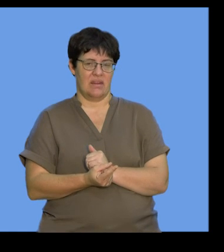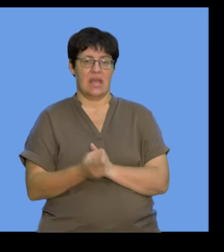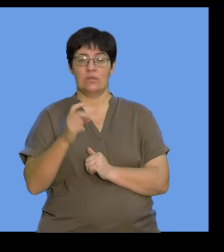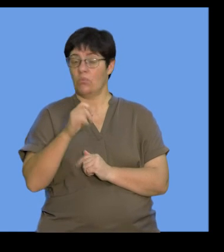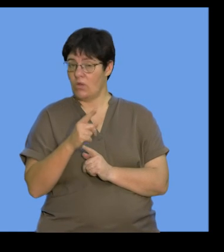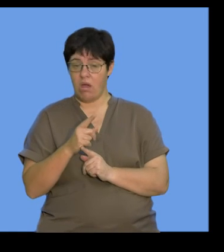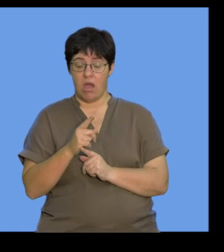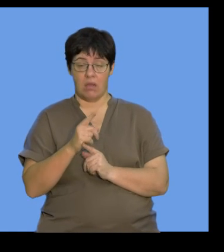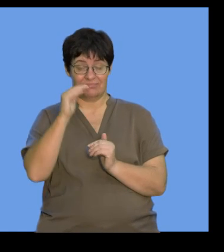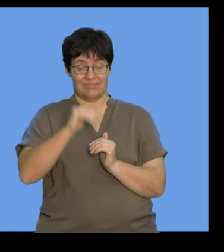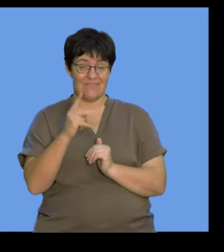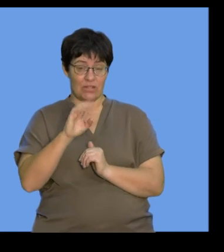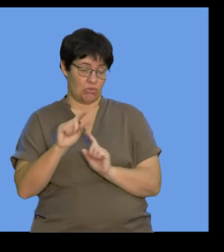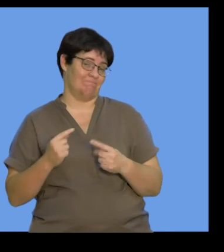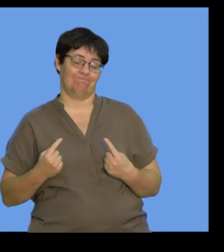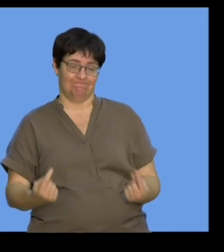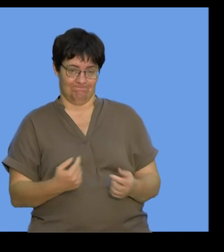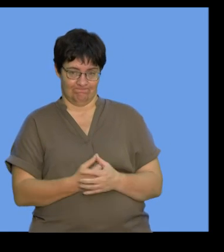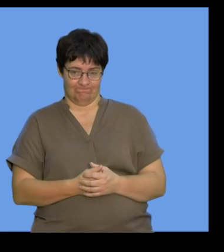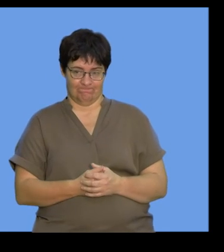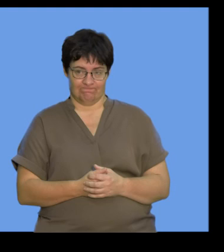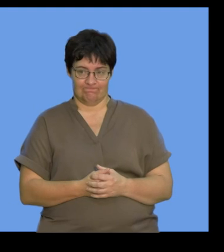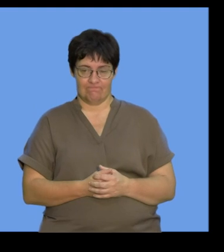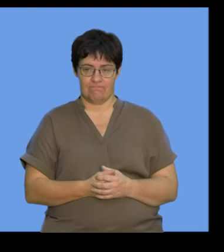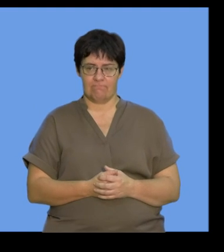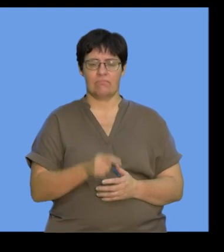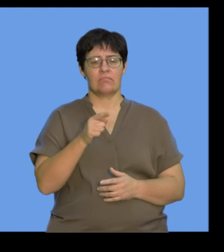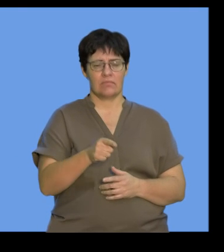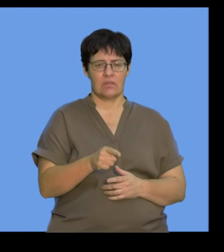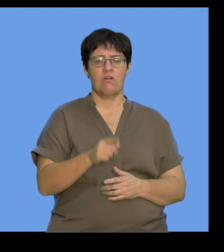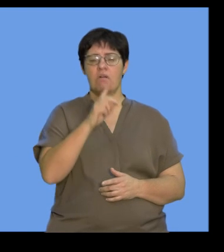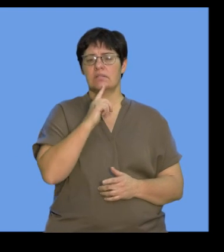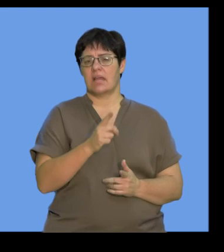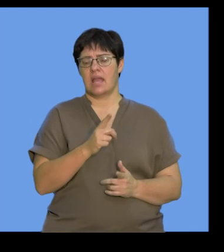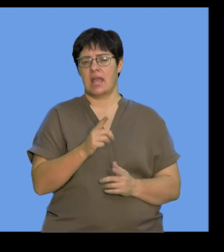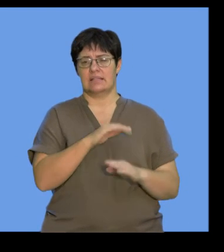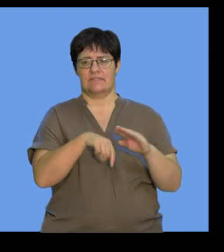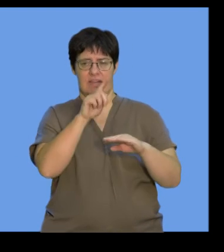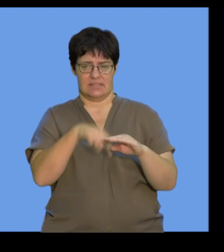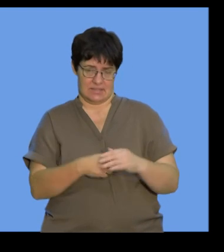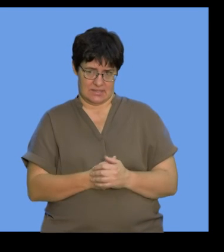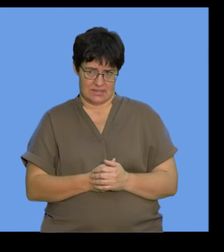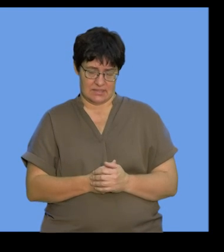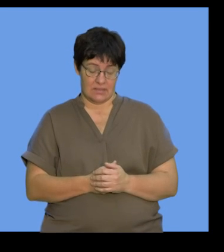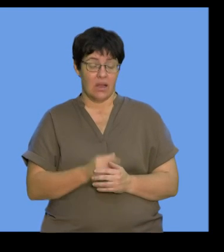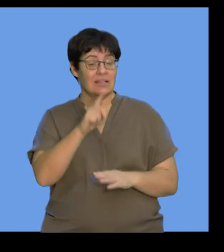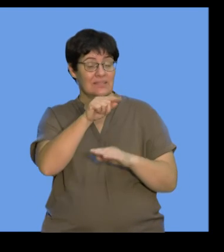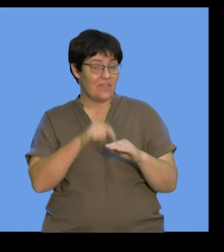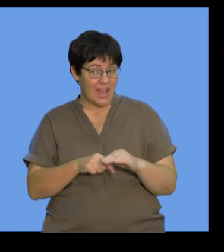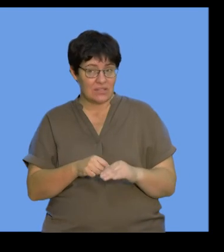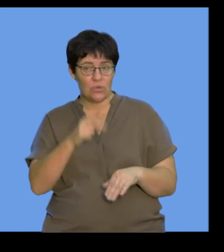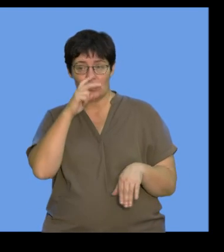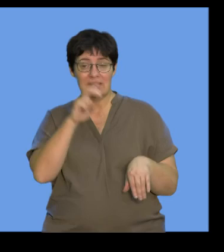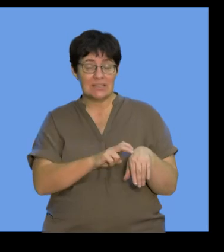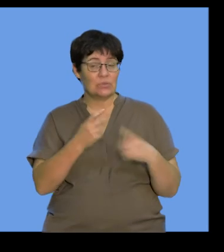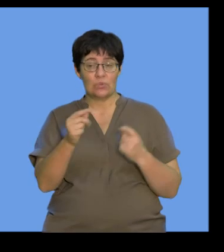be factorized, right? Now, let's look at when now we are dividing. When we are dividing, what we need to do,